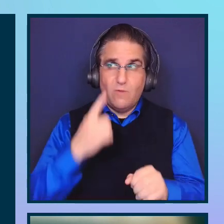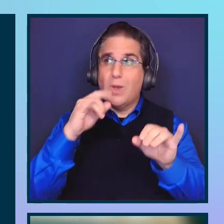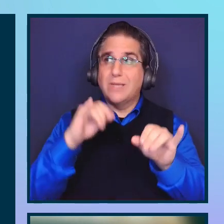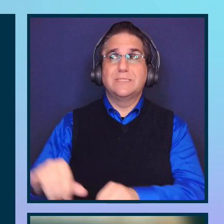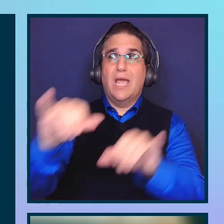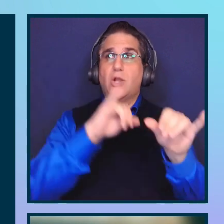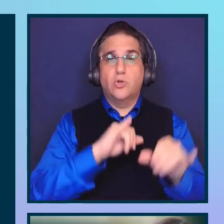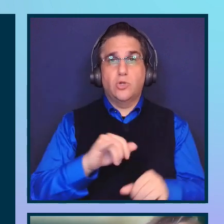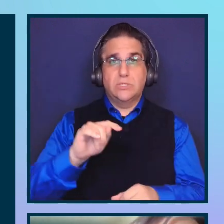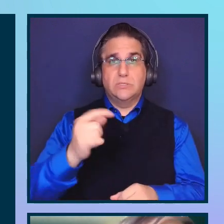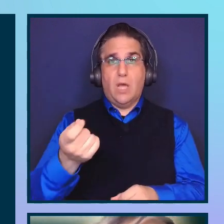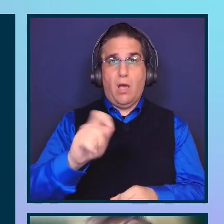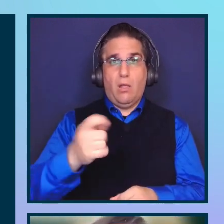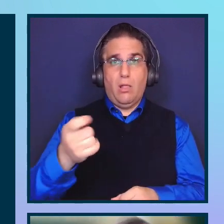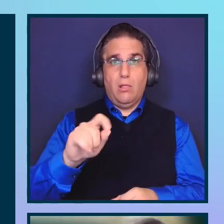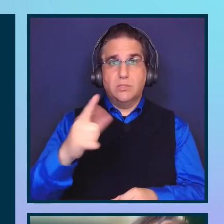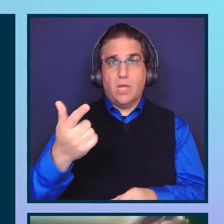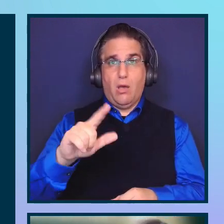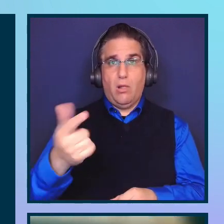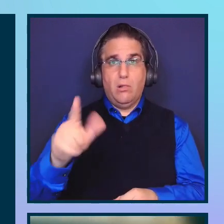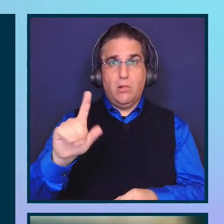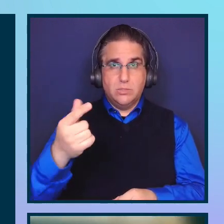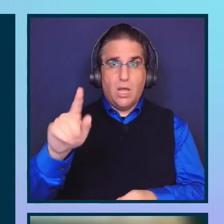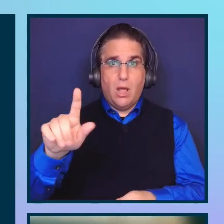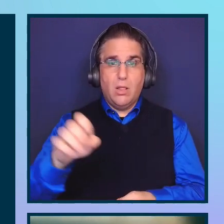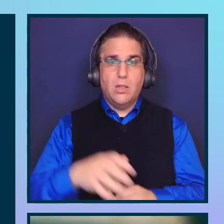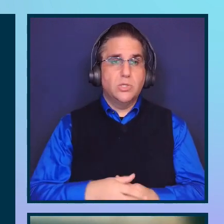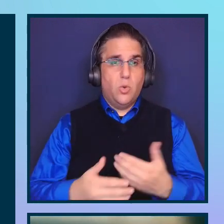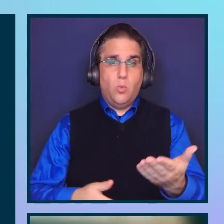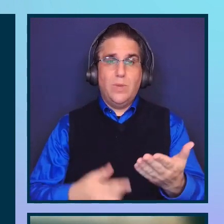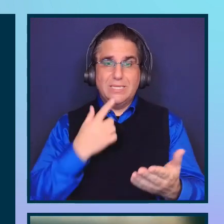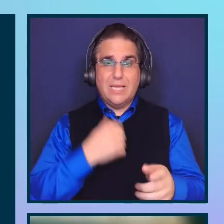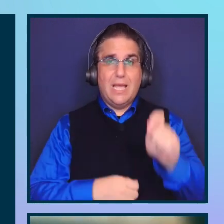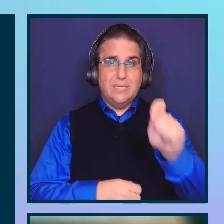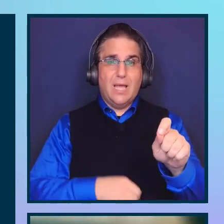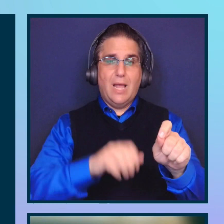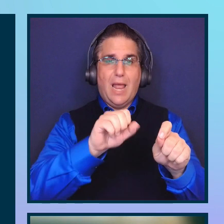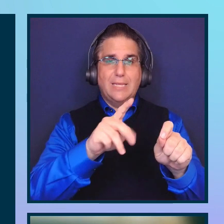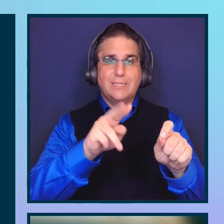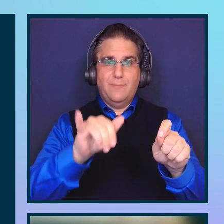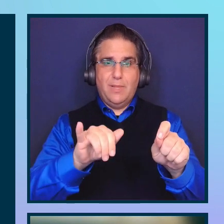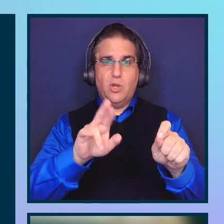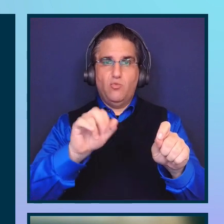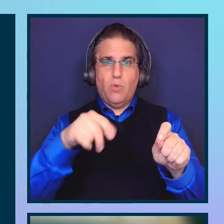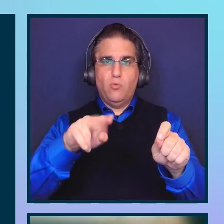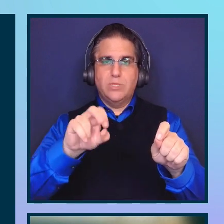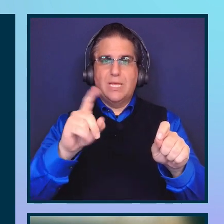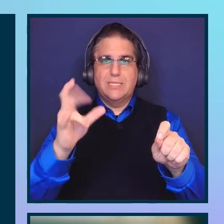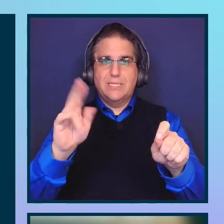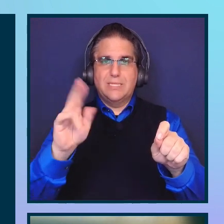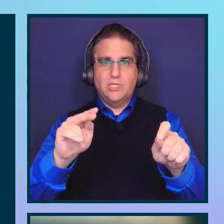got to do, as you can see in our screenshot, is we just say dot accessibility representation, and then we've got some